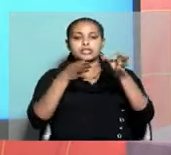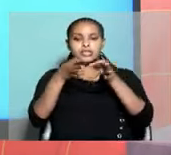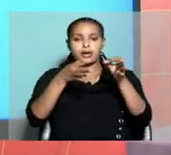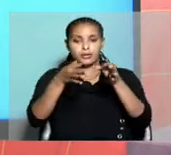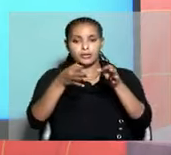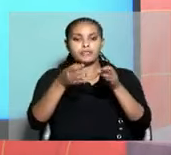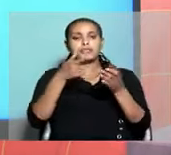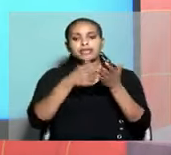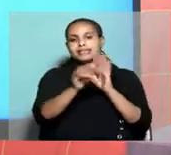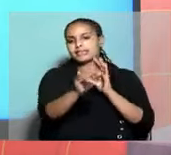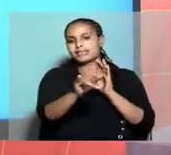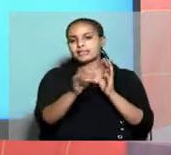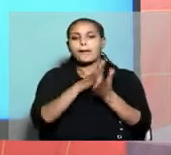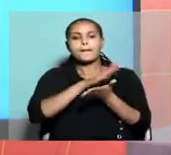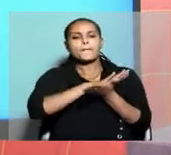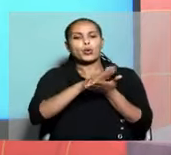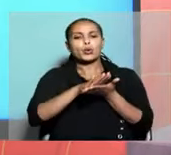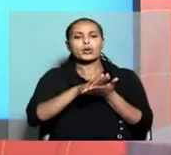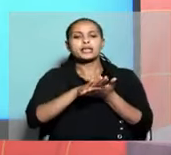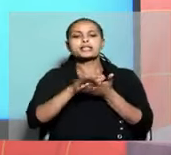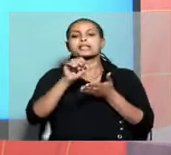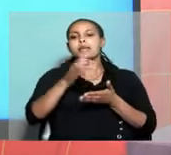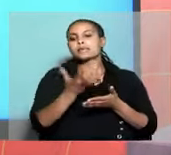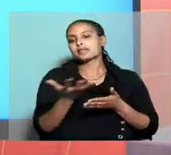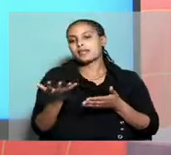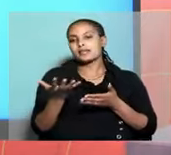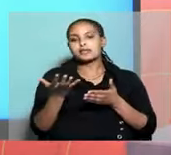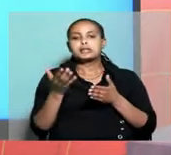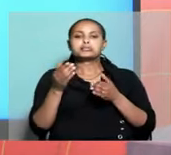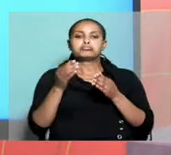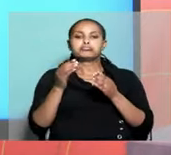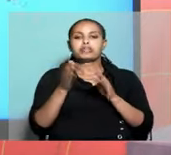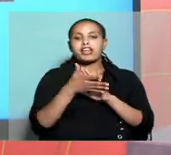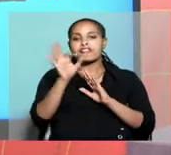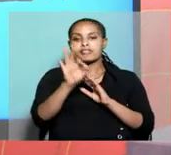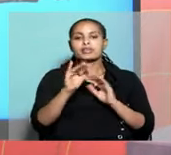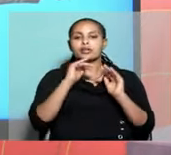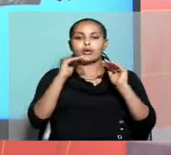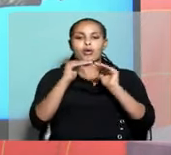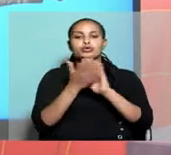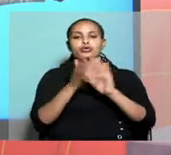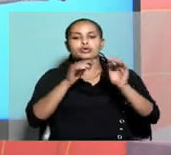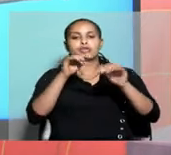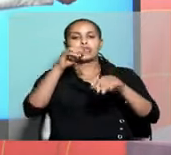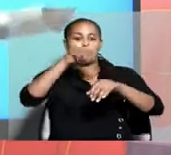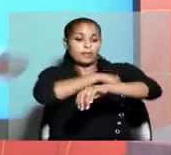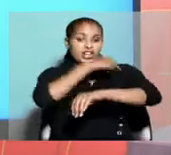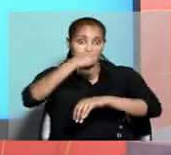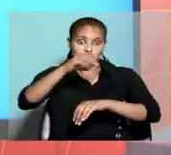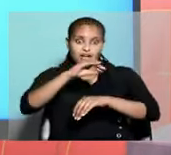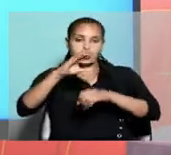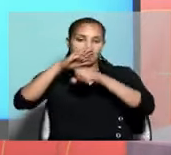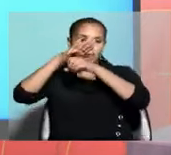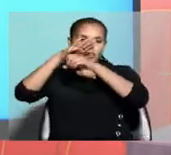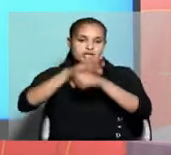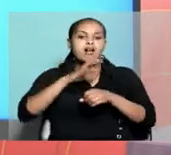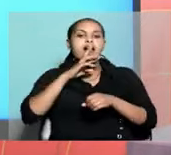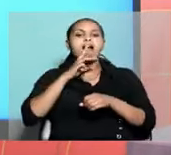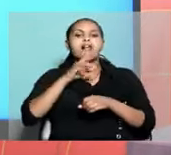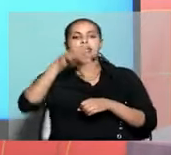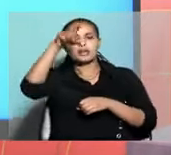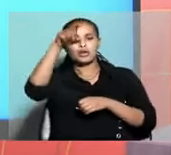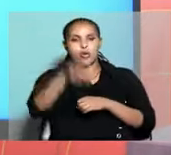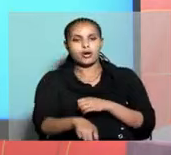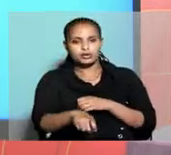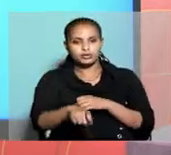describe this pure substance. You see, degree of freedom F equal 2. Temperature and pressure are required